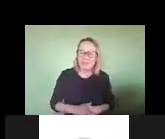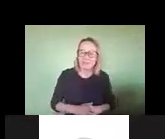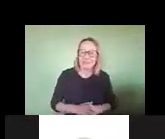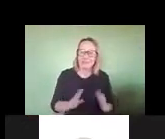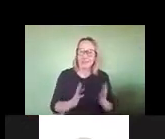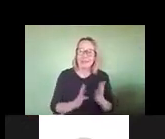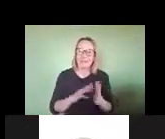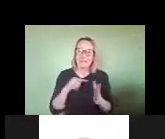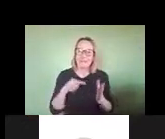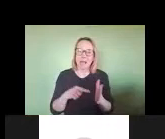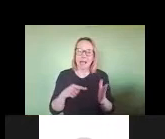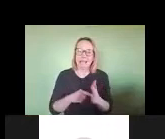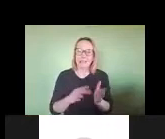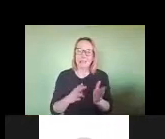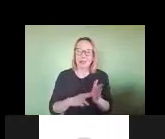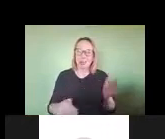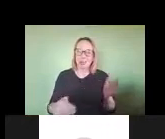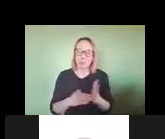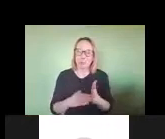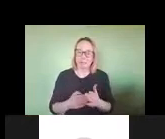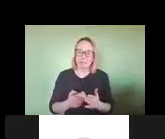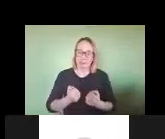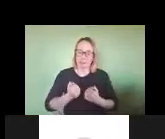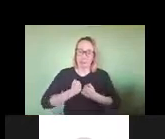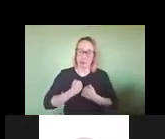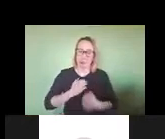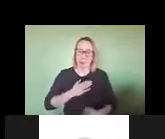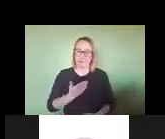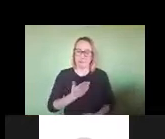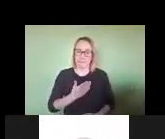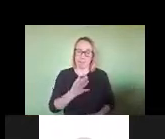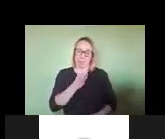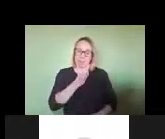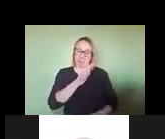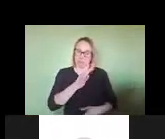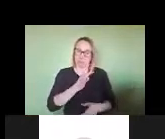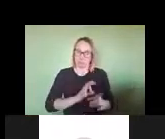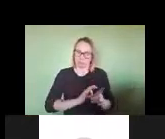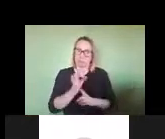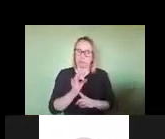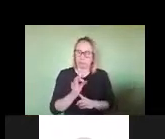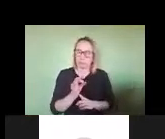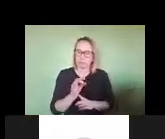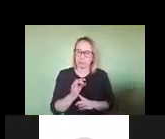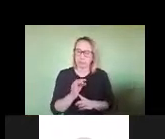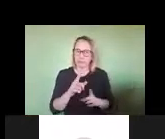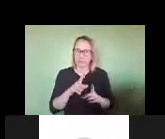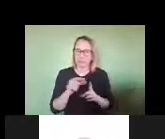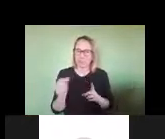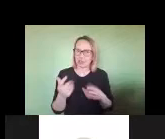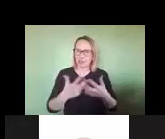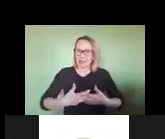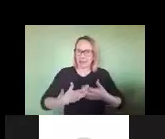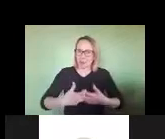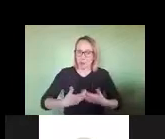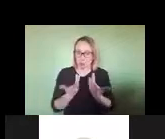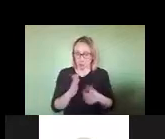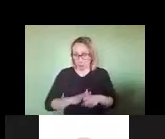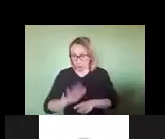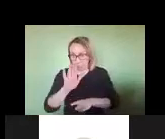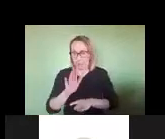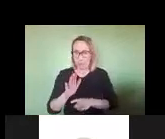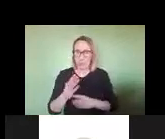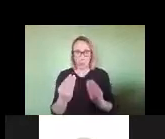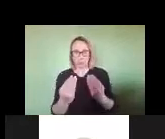Zealand, our members really benefited from the use of technology during lockdown and then continued to afterwards, and often teach people